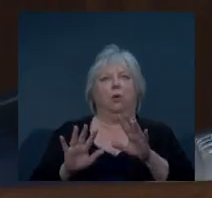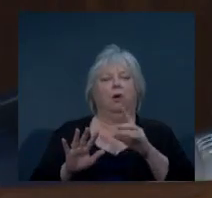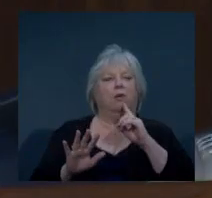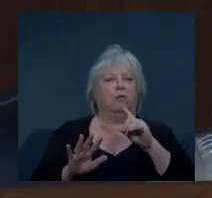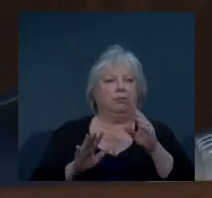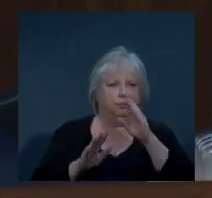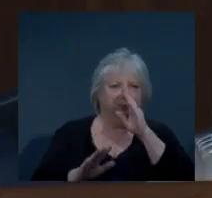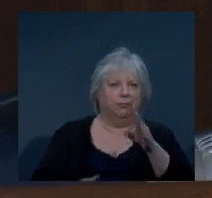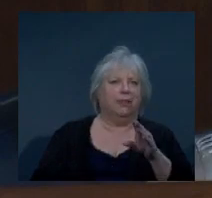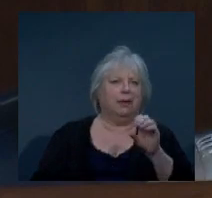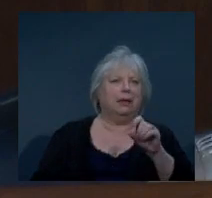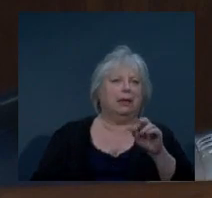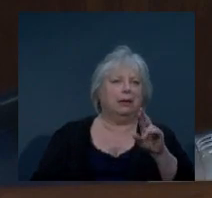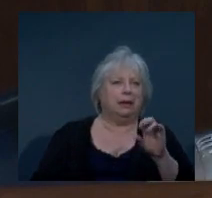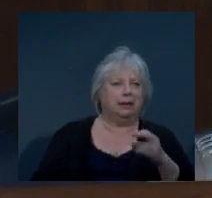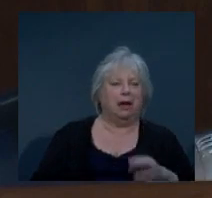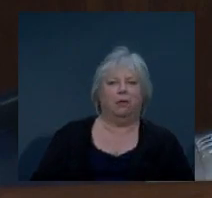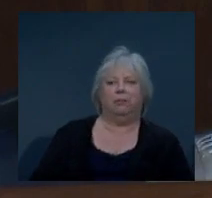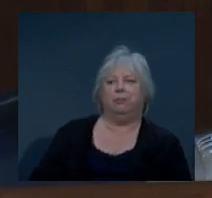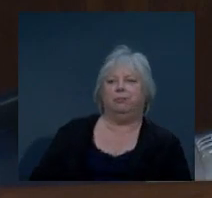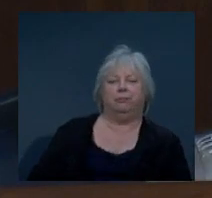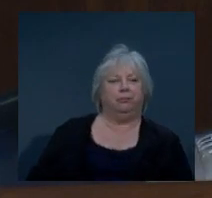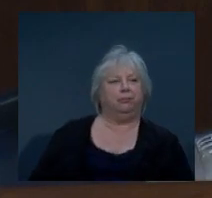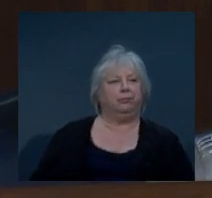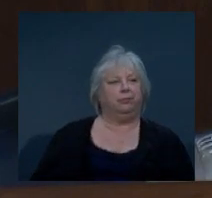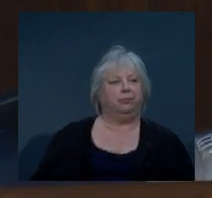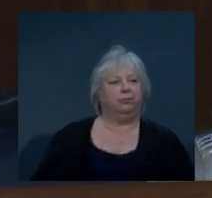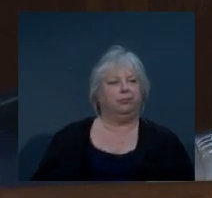for Sarah, I guess, if that.